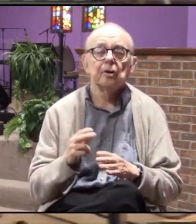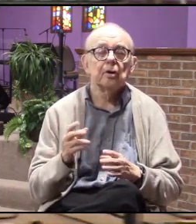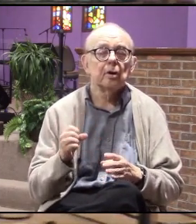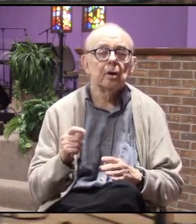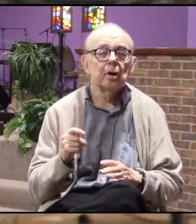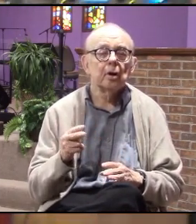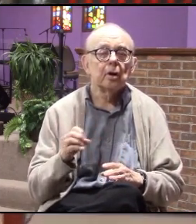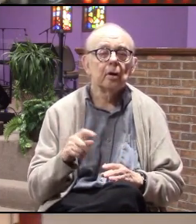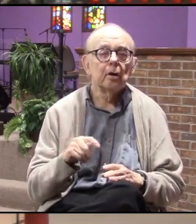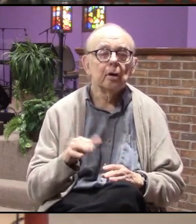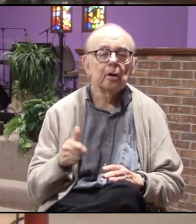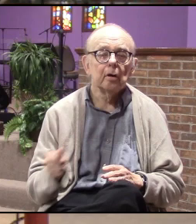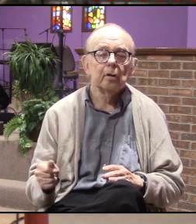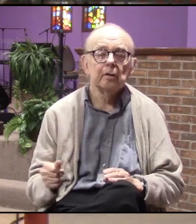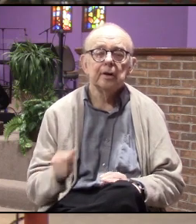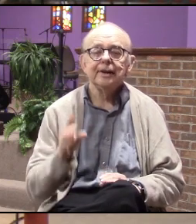what?